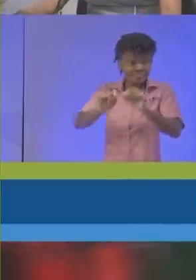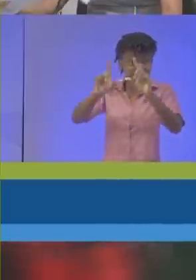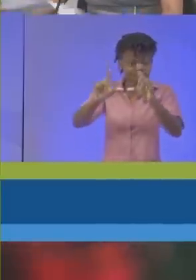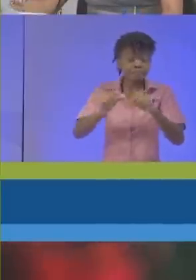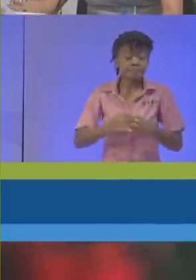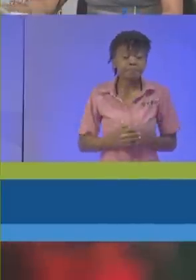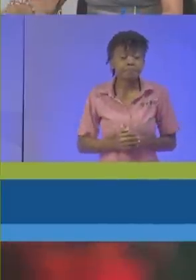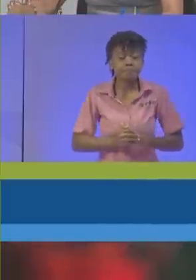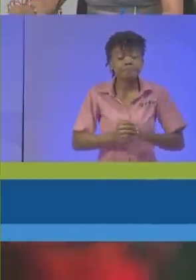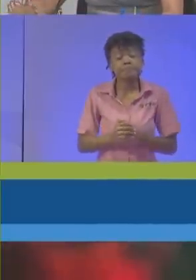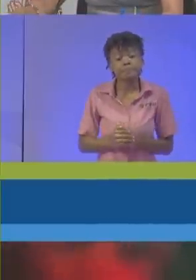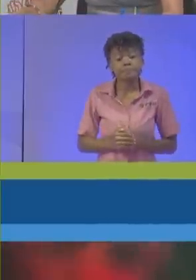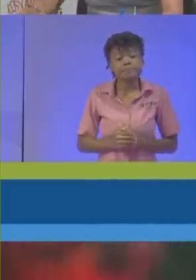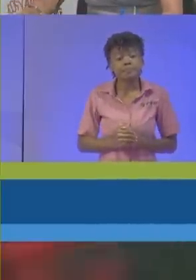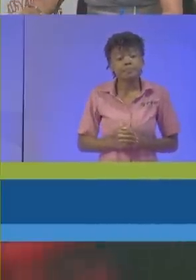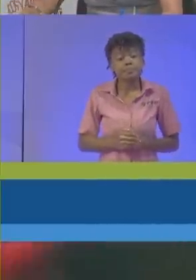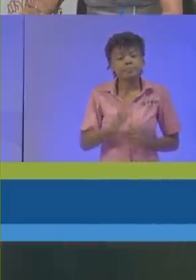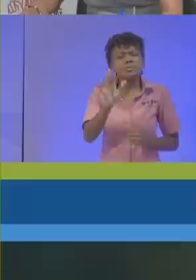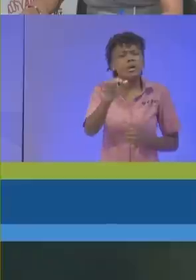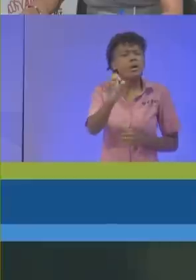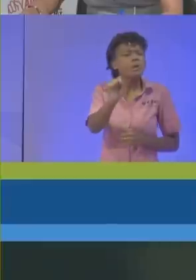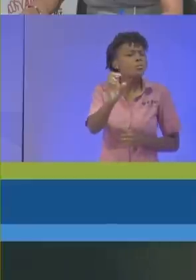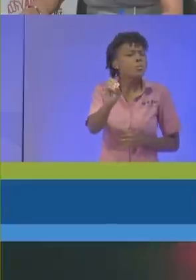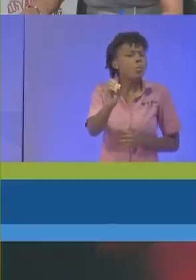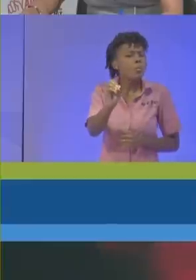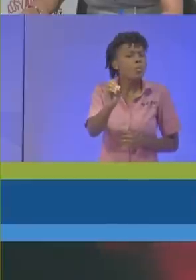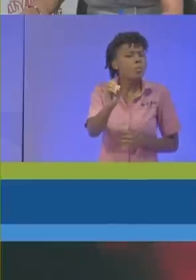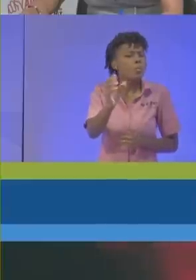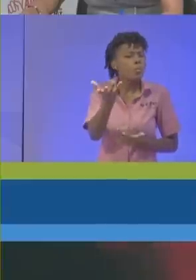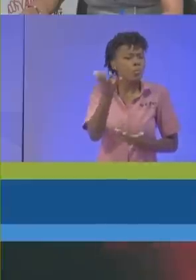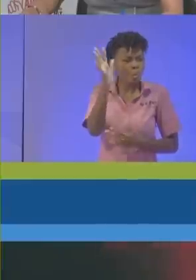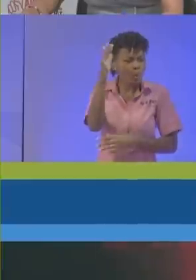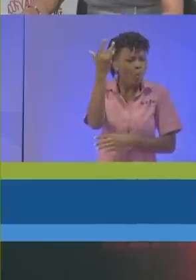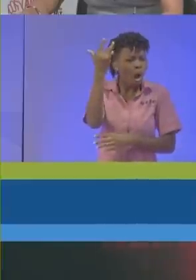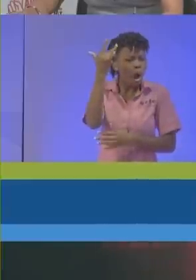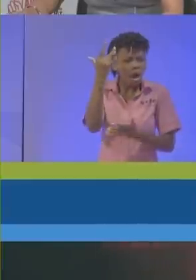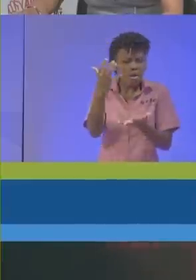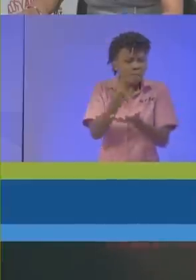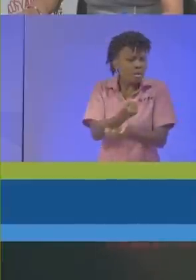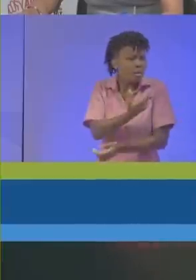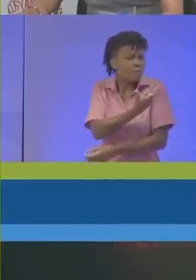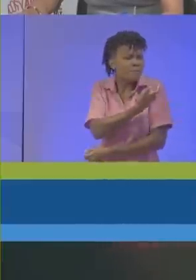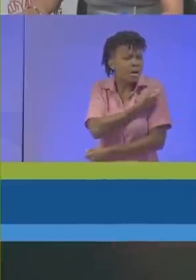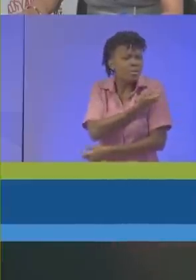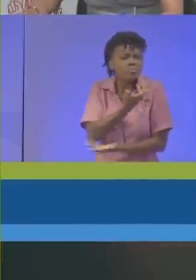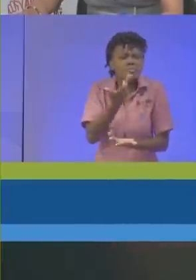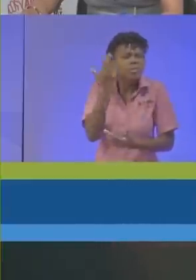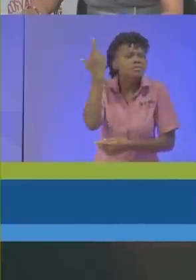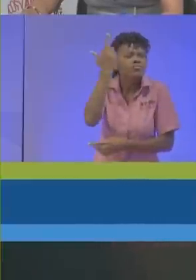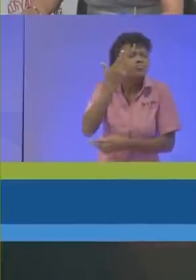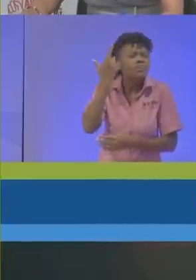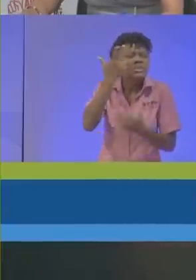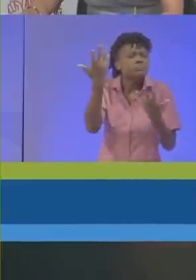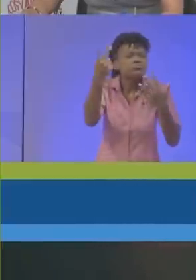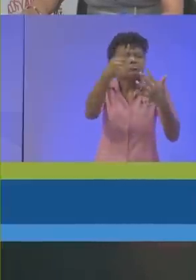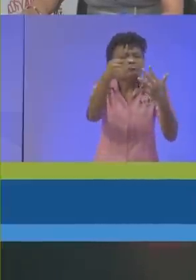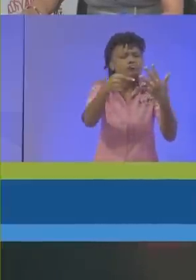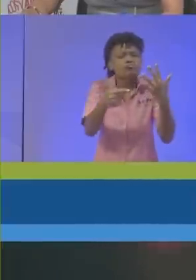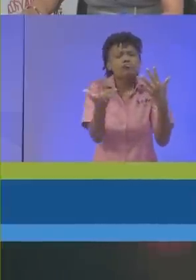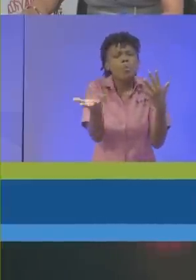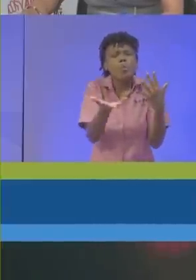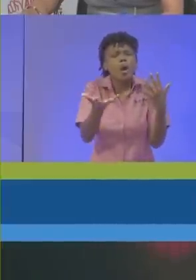So what are some of the reasons for getting vaccination? Why are we encouraging persons to